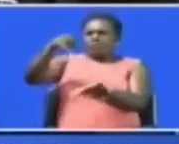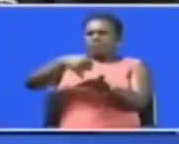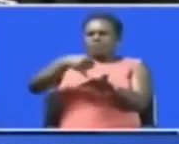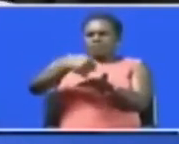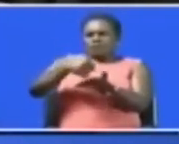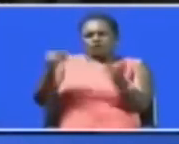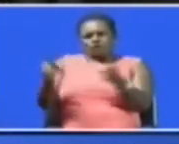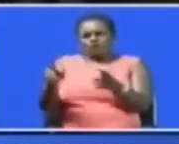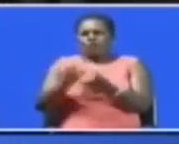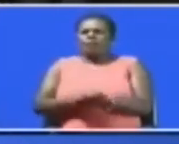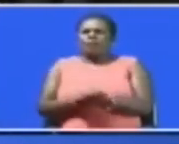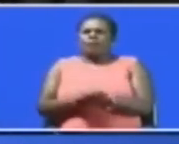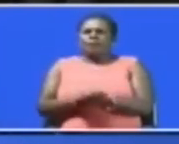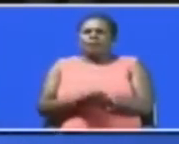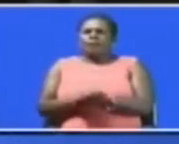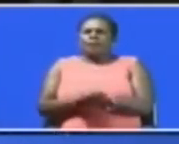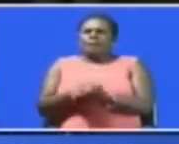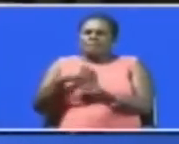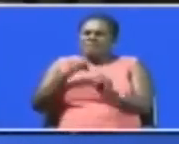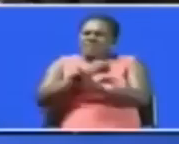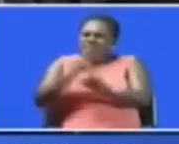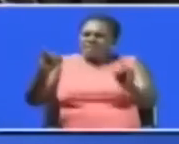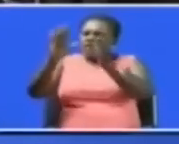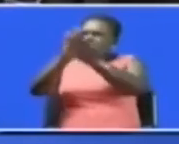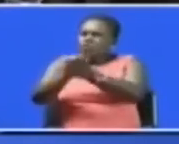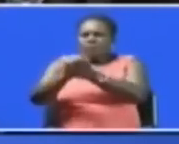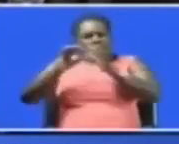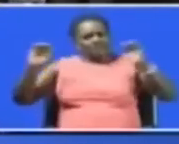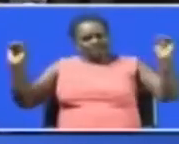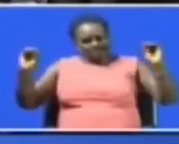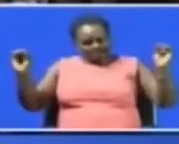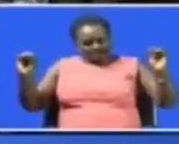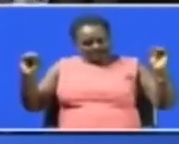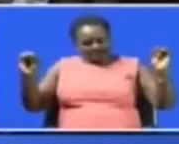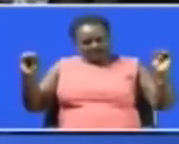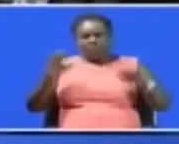to point out briefly, that issue. Please. I am not absolving Jubilee of any responsibility,